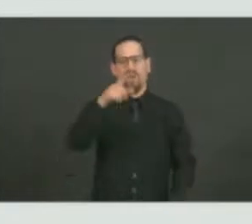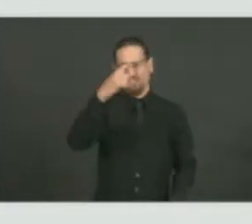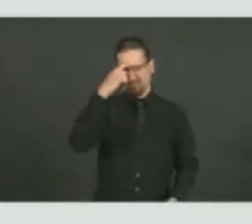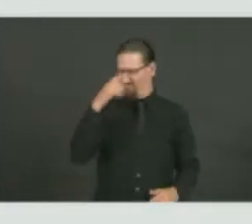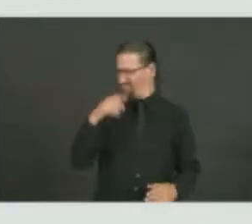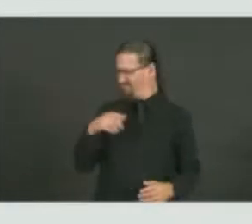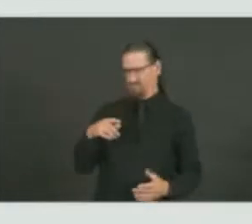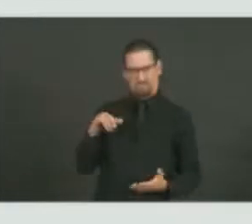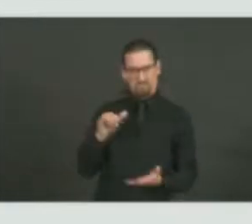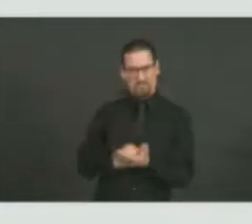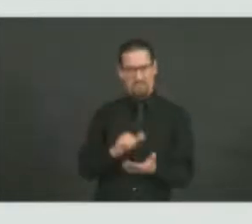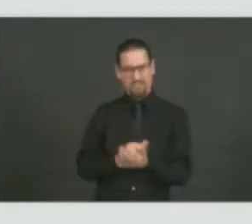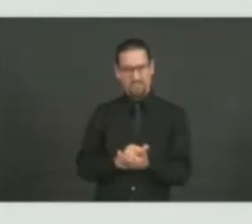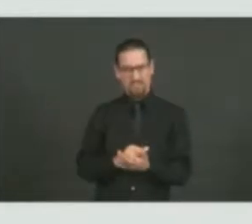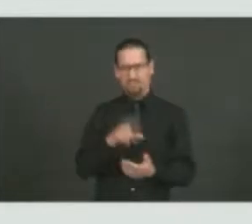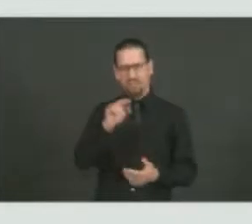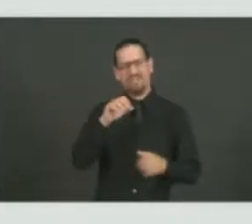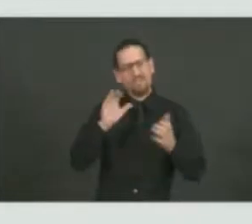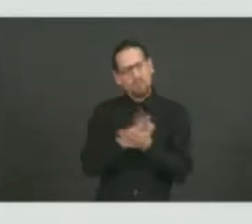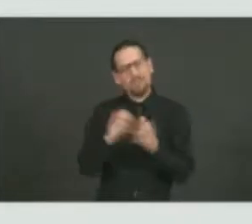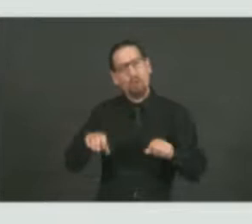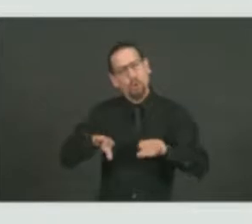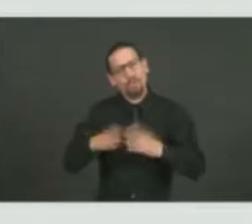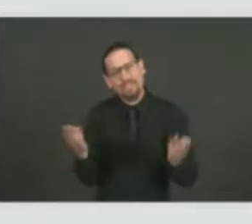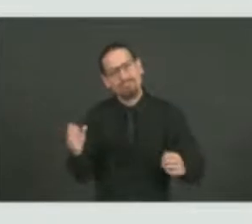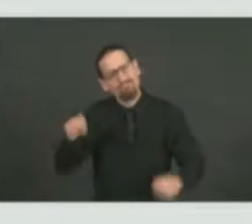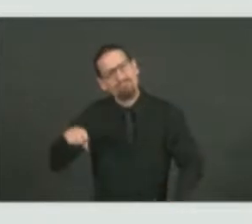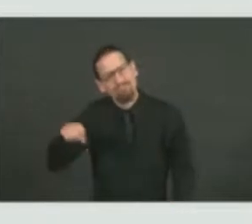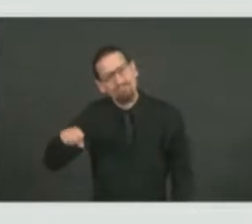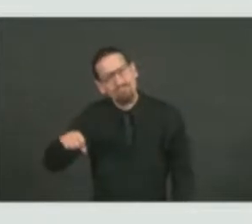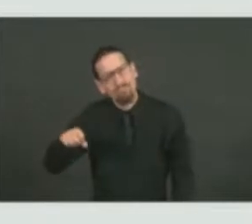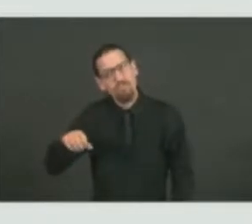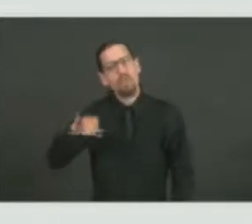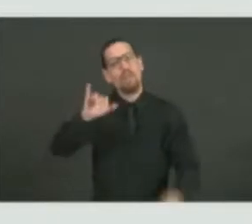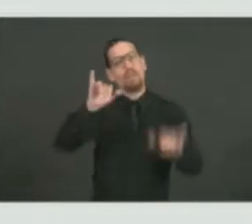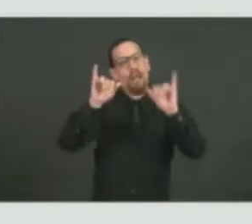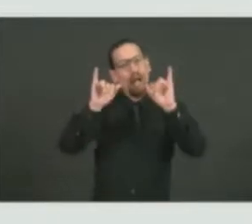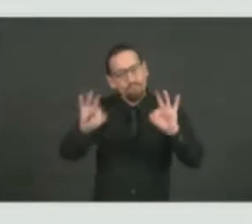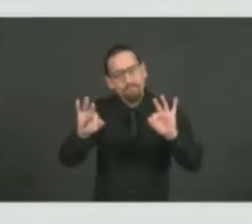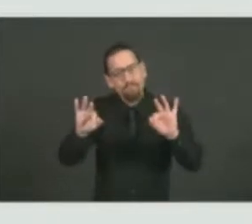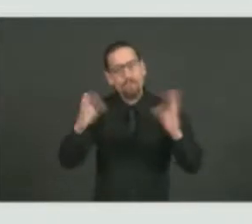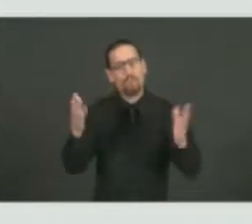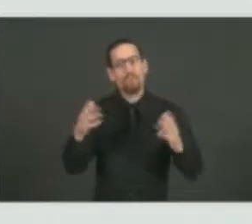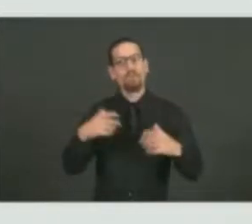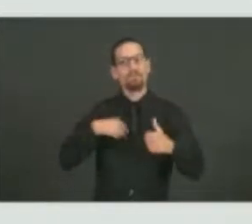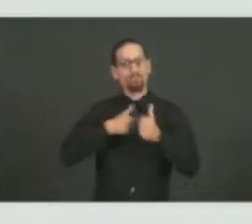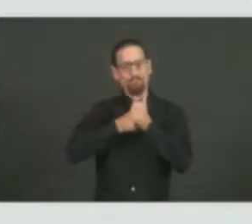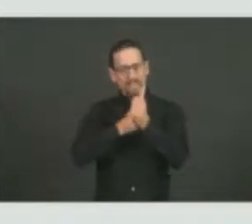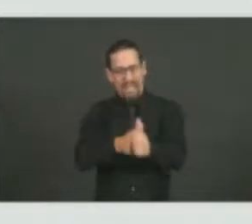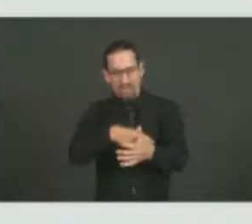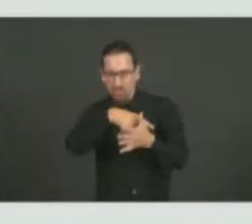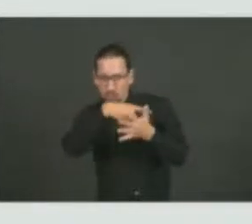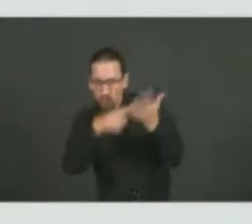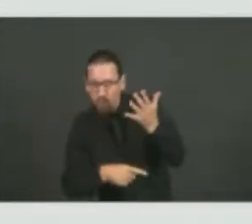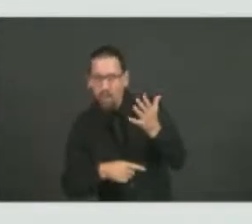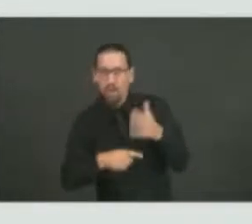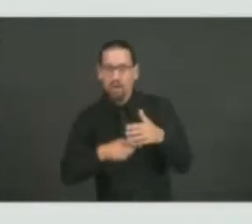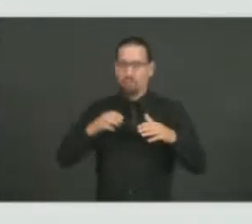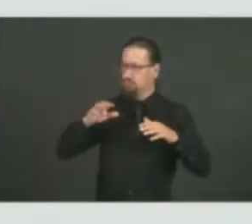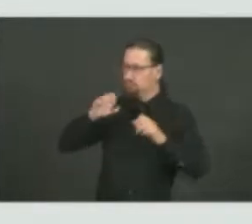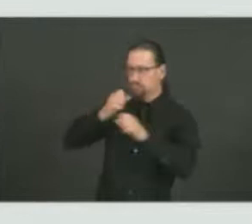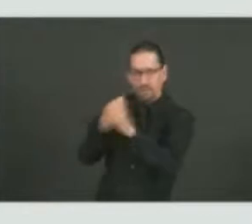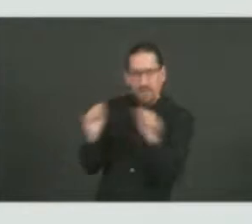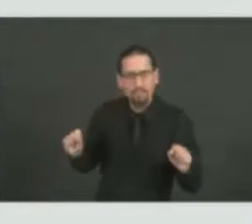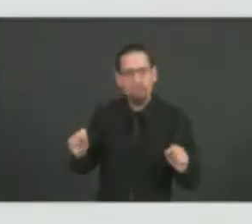we can to get as many of them back in school as possible. At the end of the day, this will be about